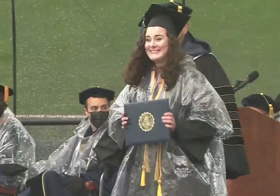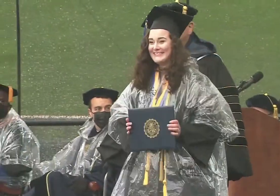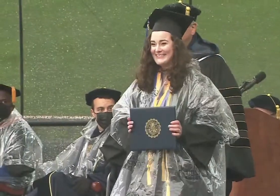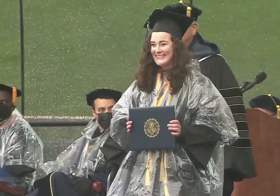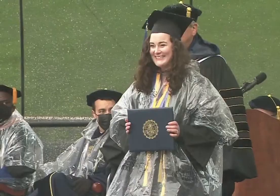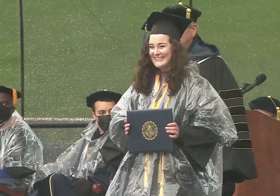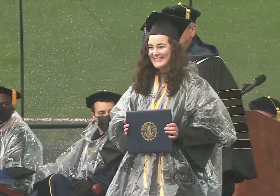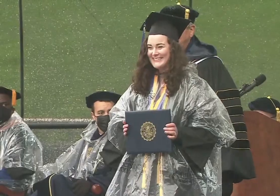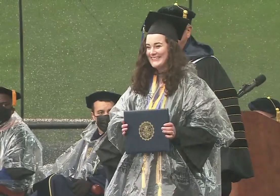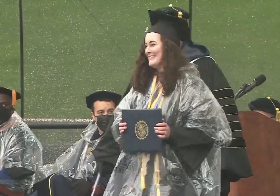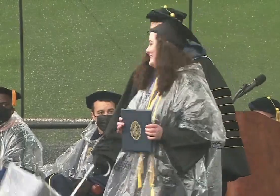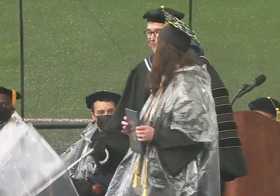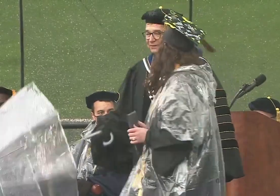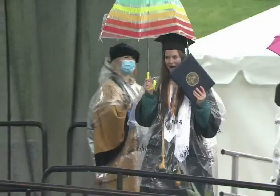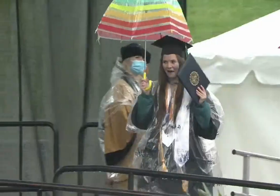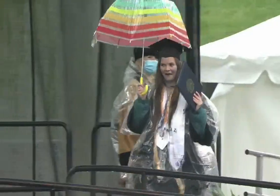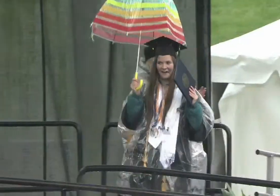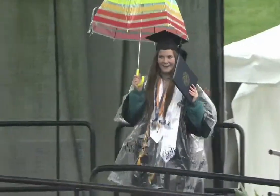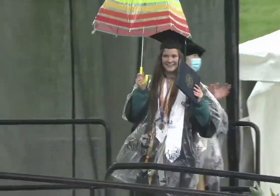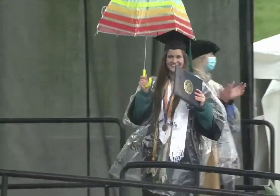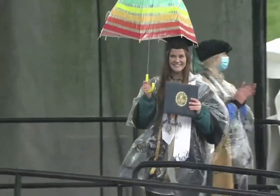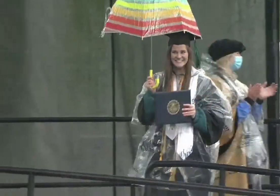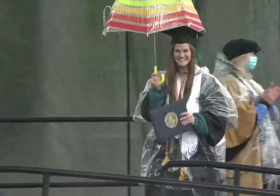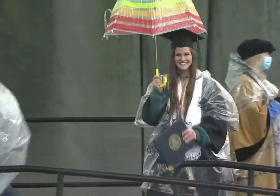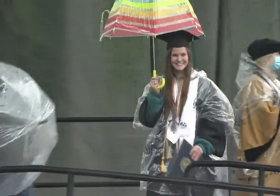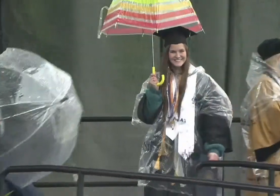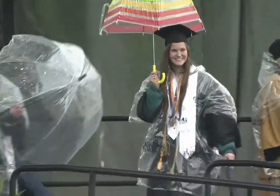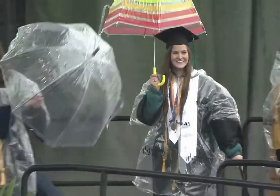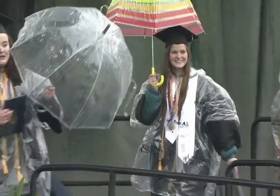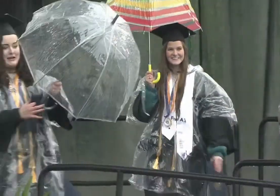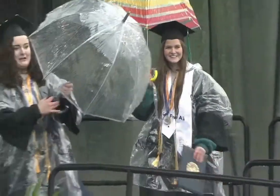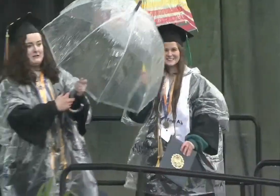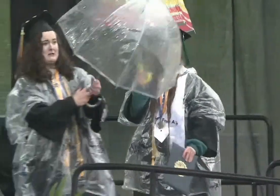Abigail K. McKenna.